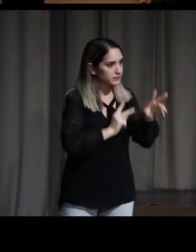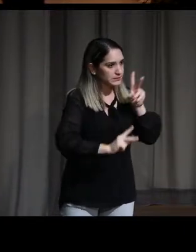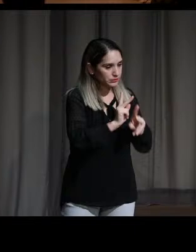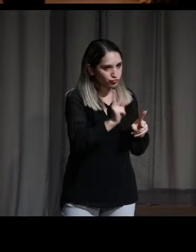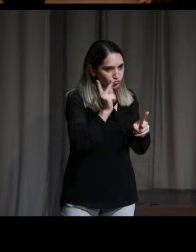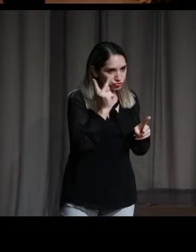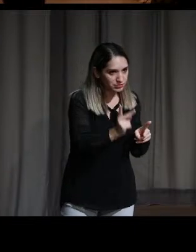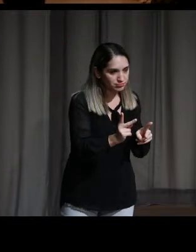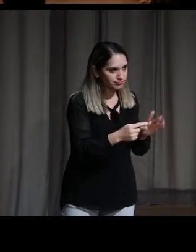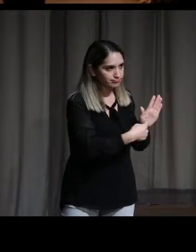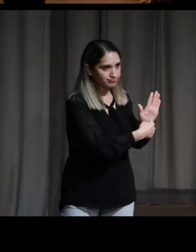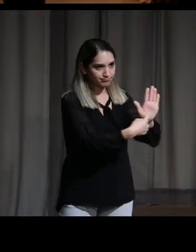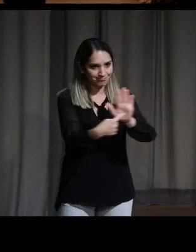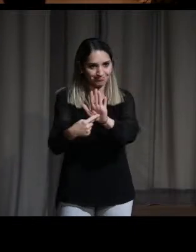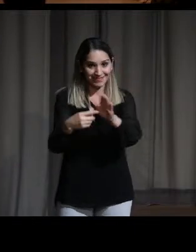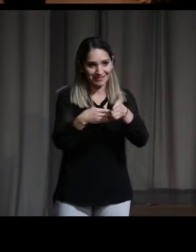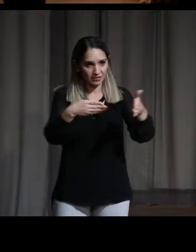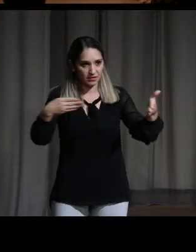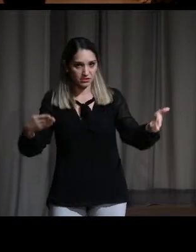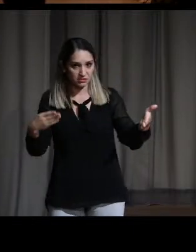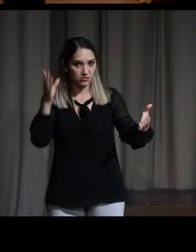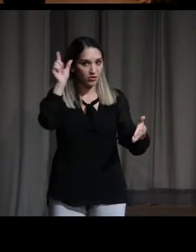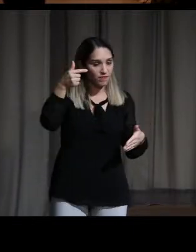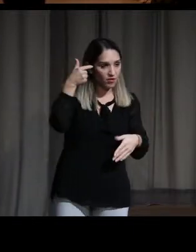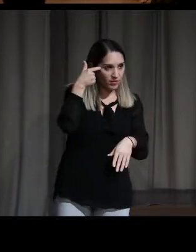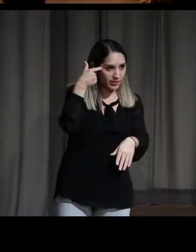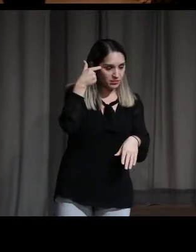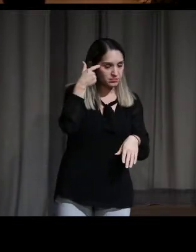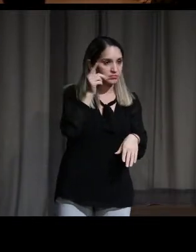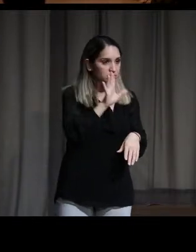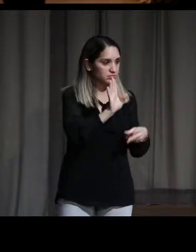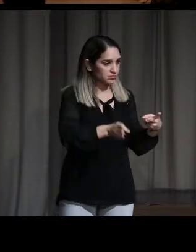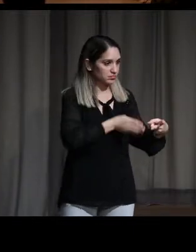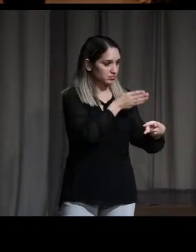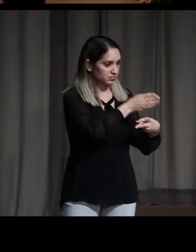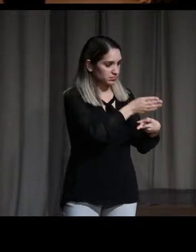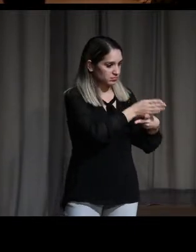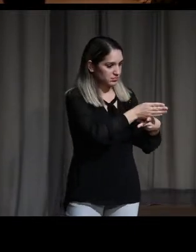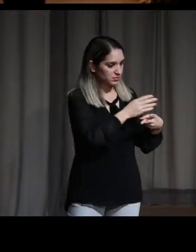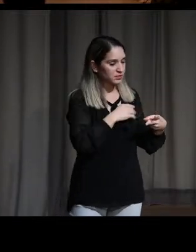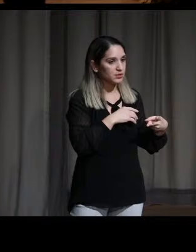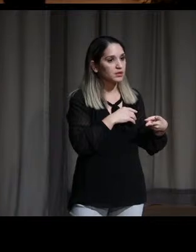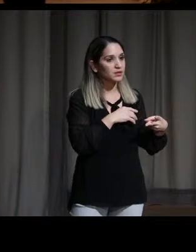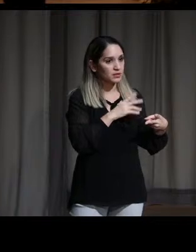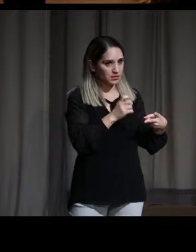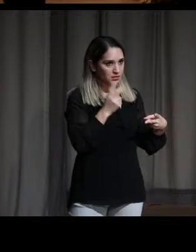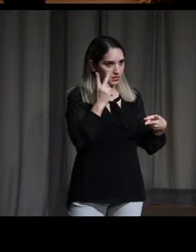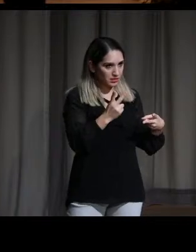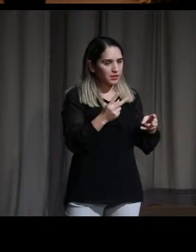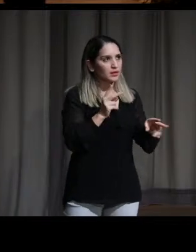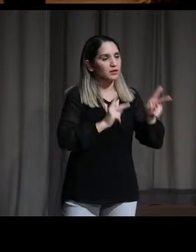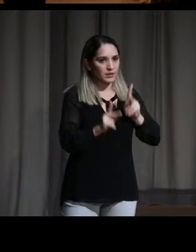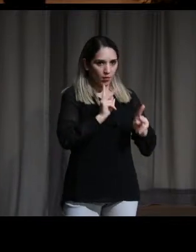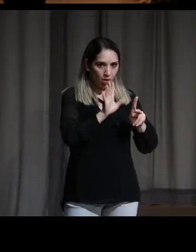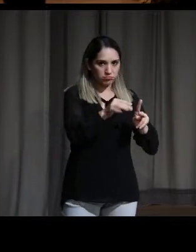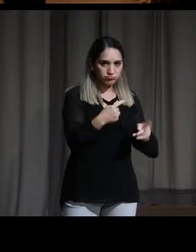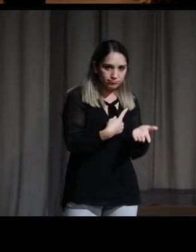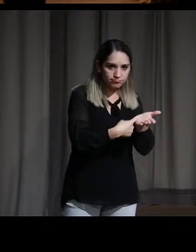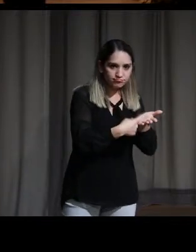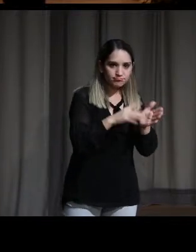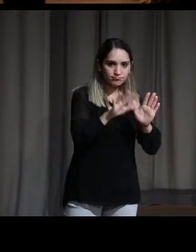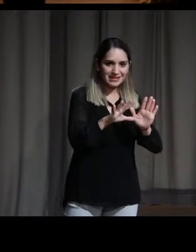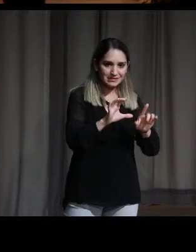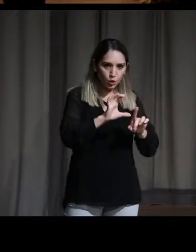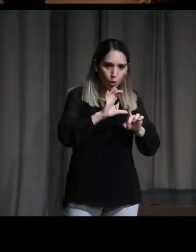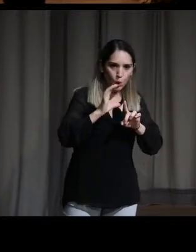as too against the government. And that was followed shortly thereafter with something called the National Congress of Education and Culture, which most, I think,